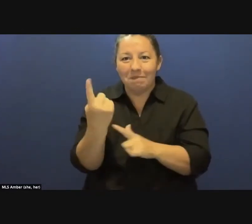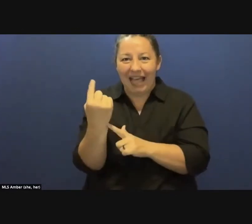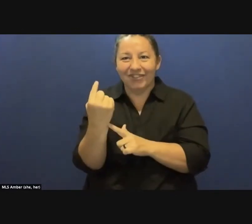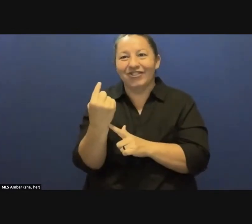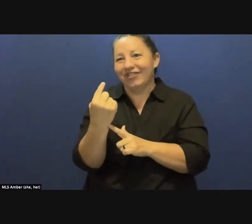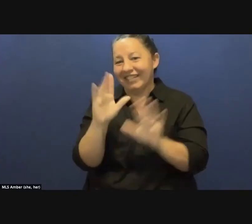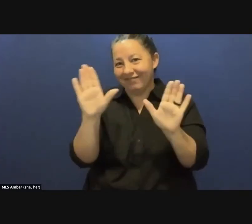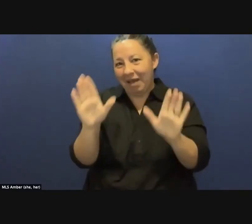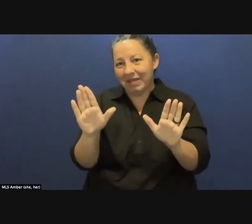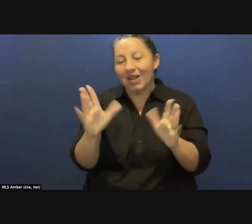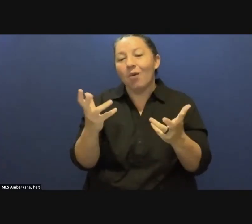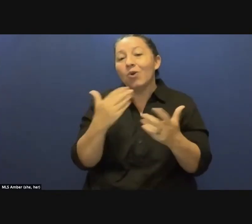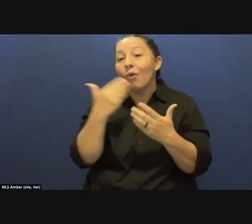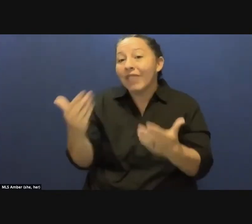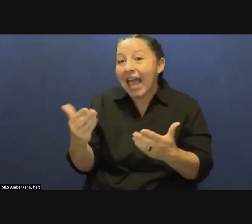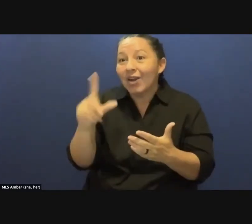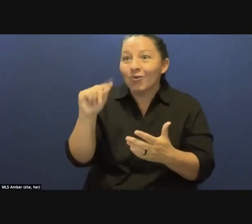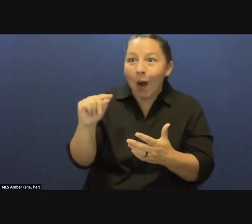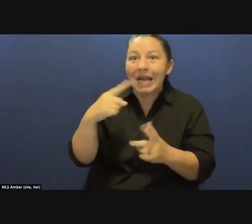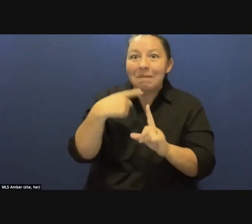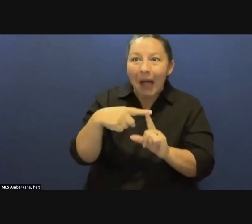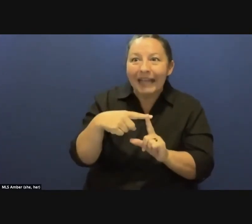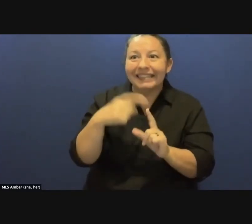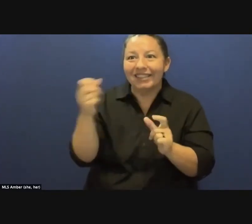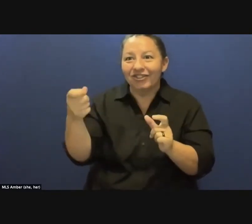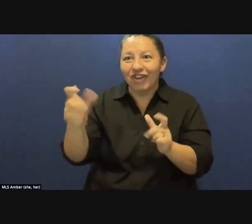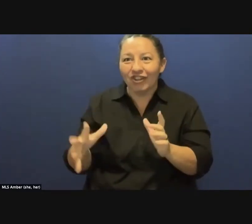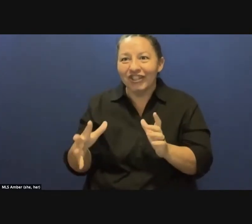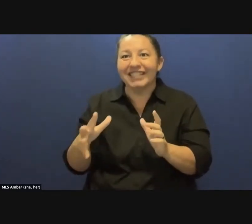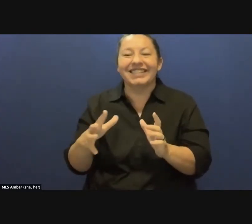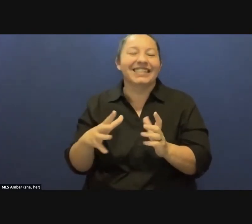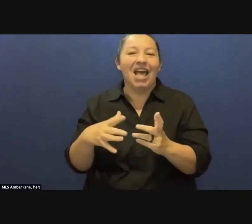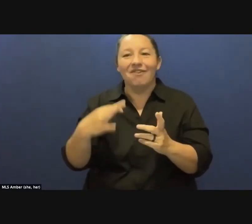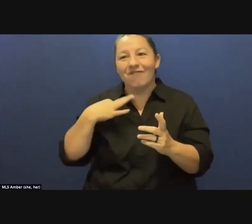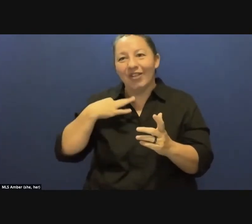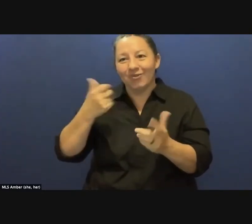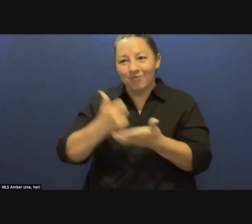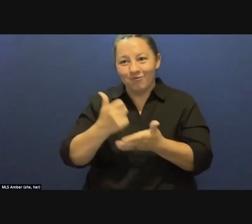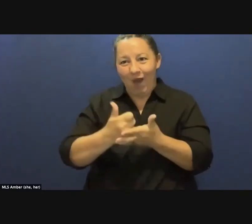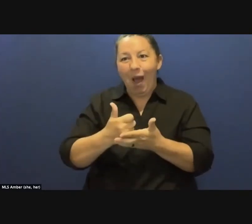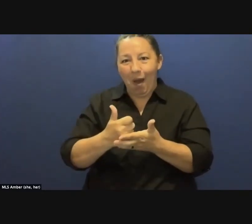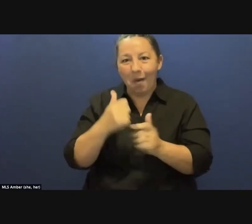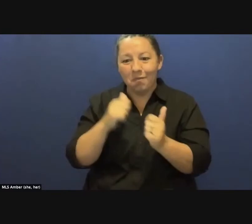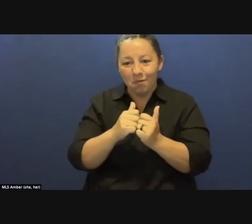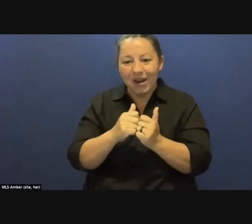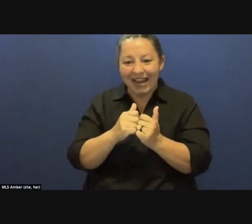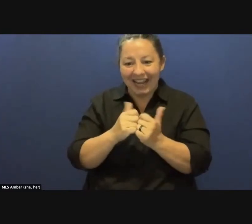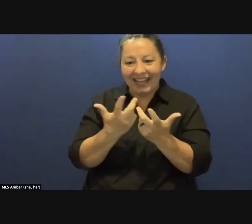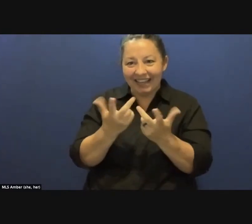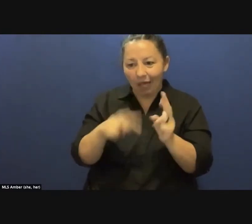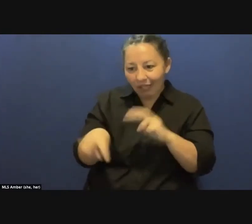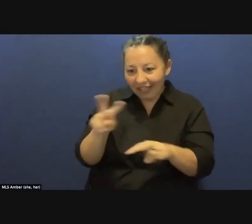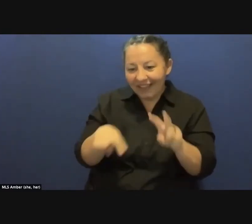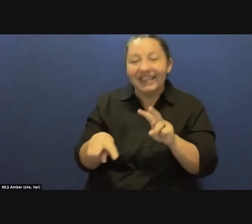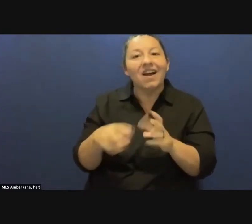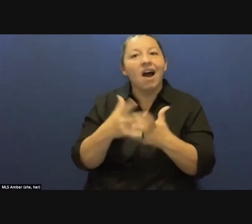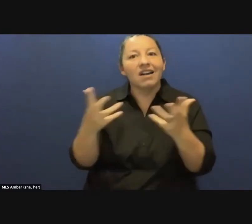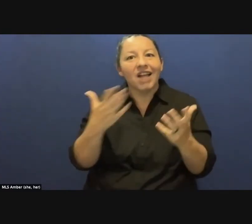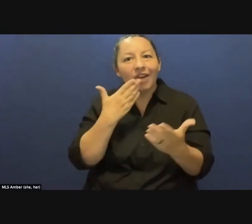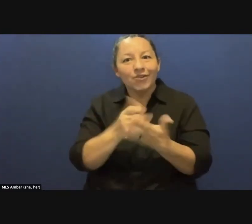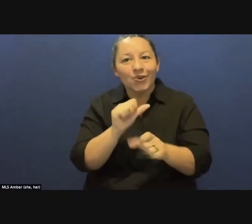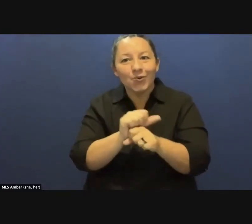the 20+ judges that volunteered to help us this year. There's lots of good work for them